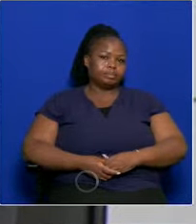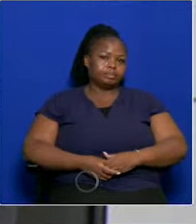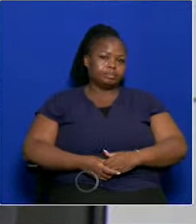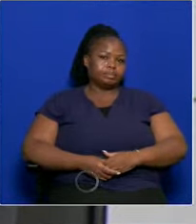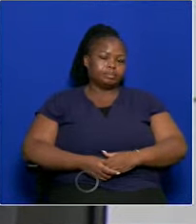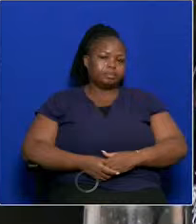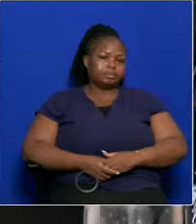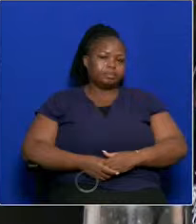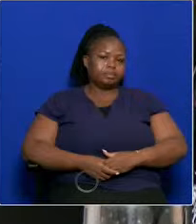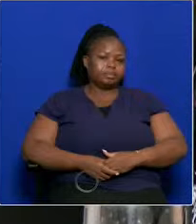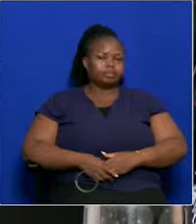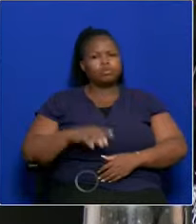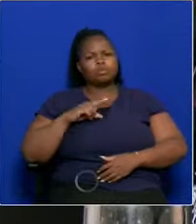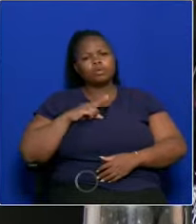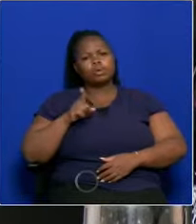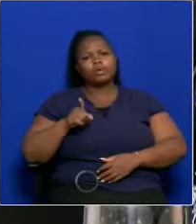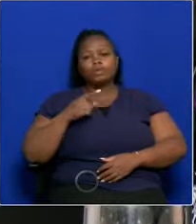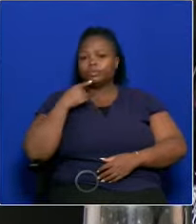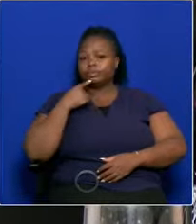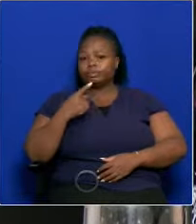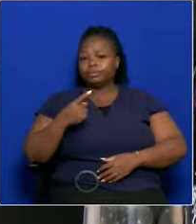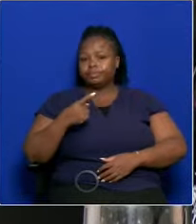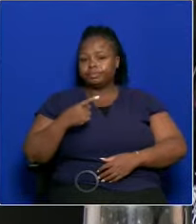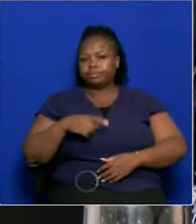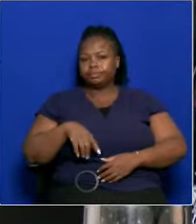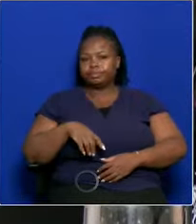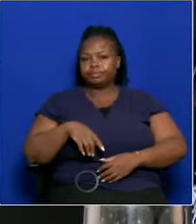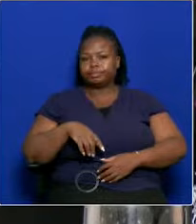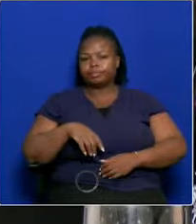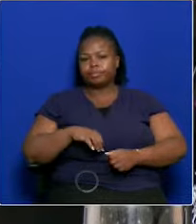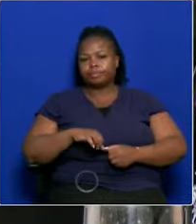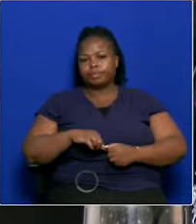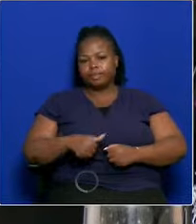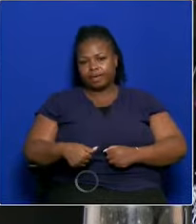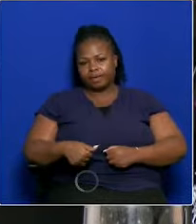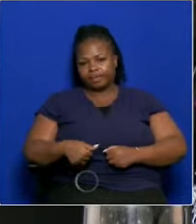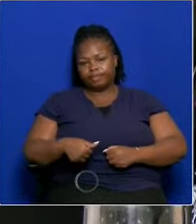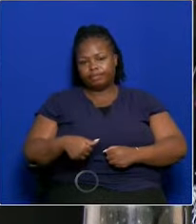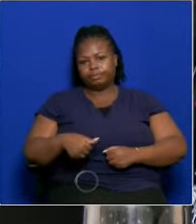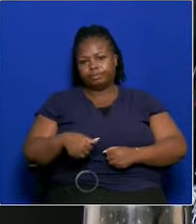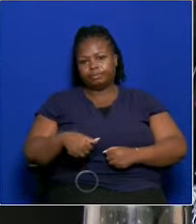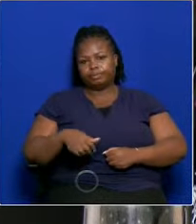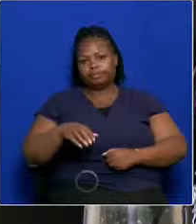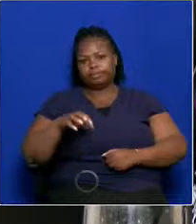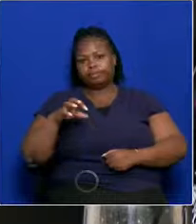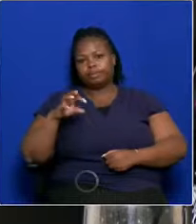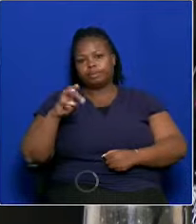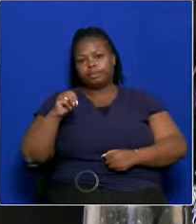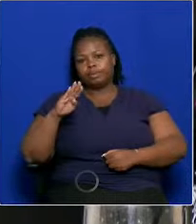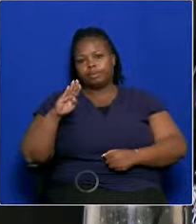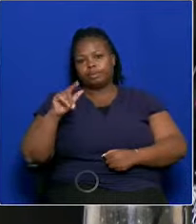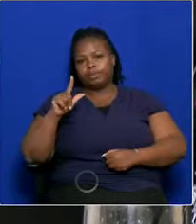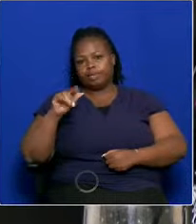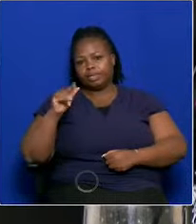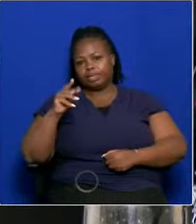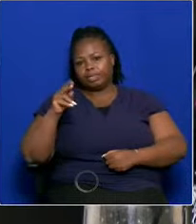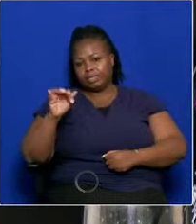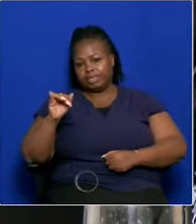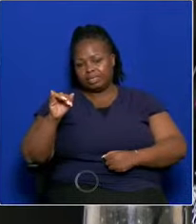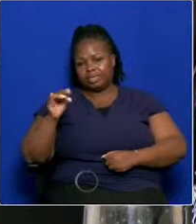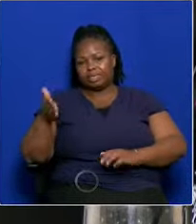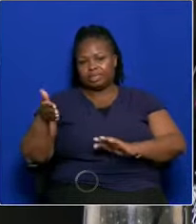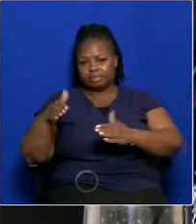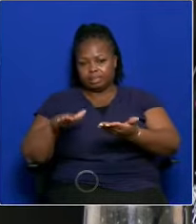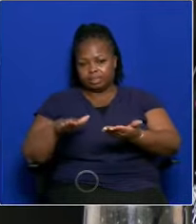Because you say that after Mr. Mbilini passes away in November 2016,